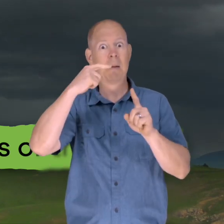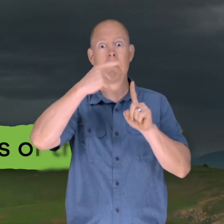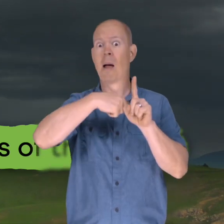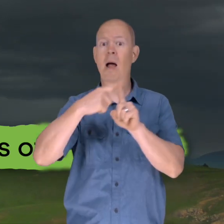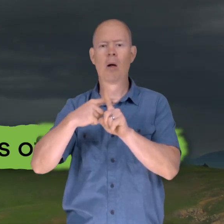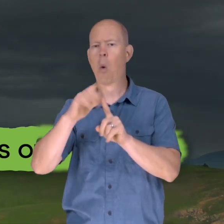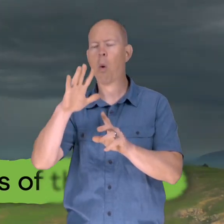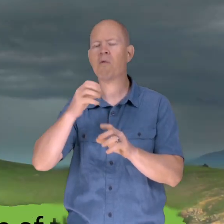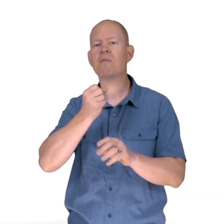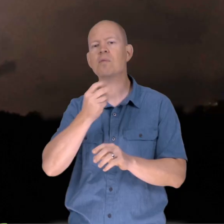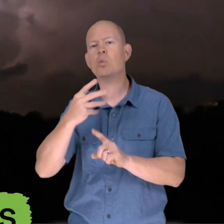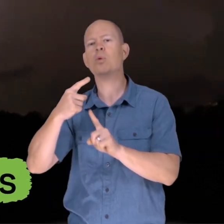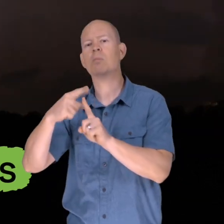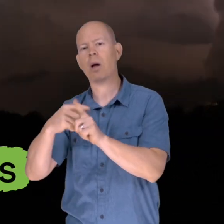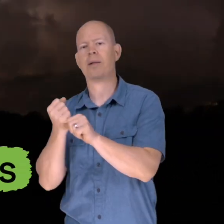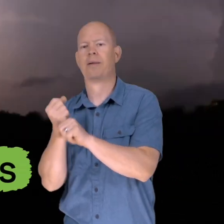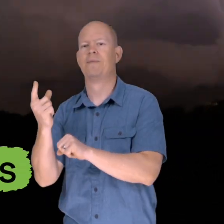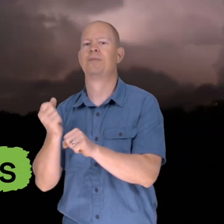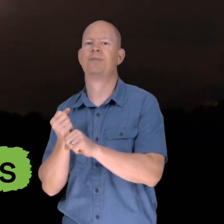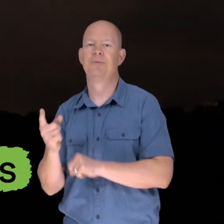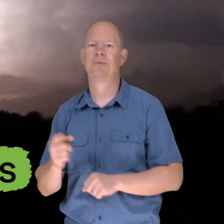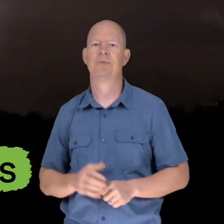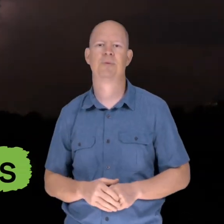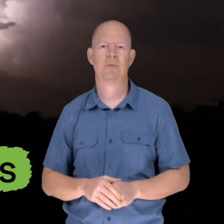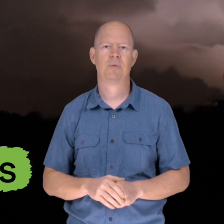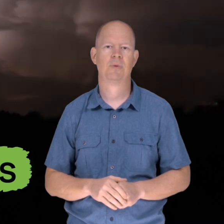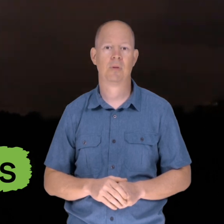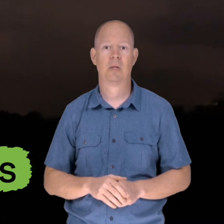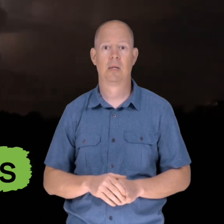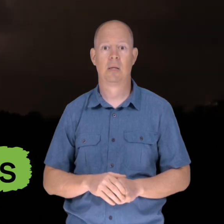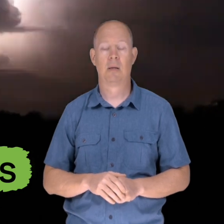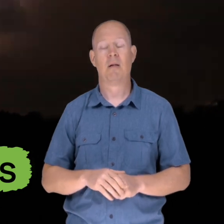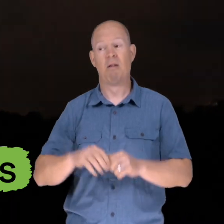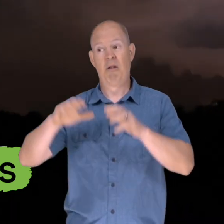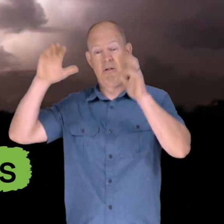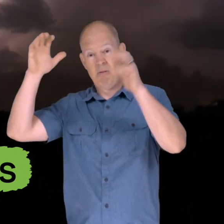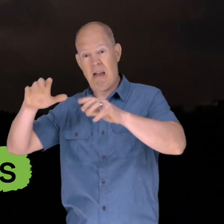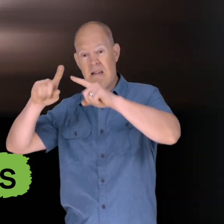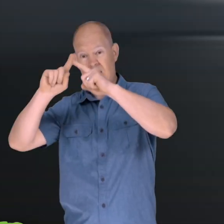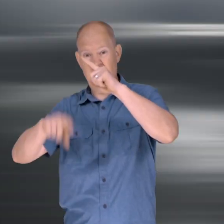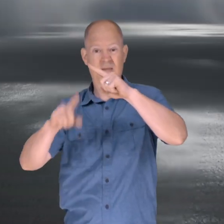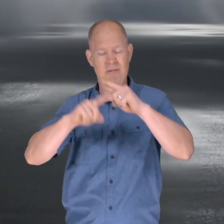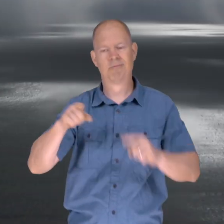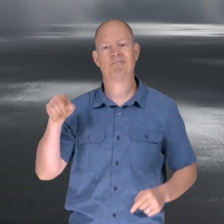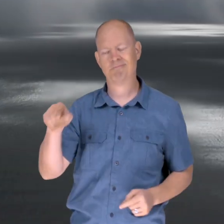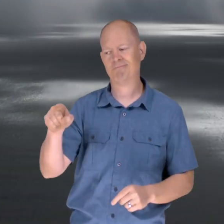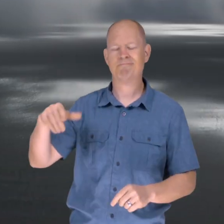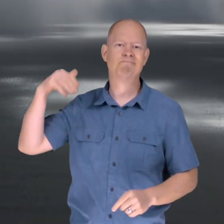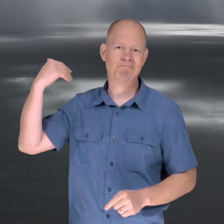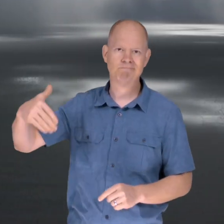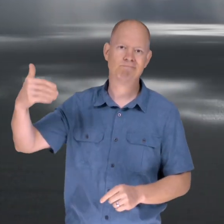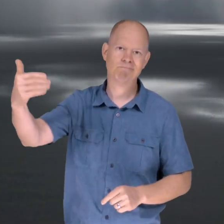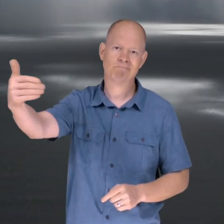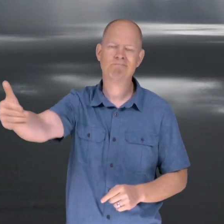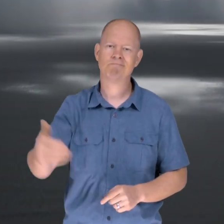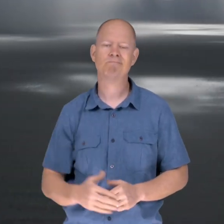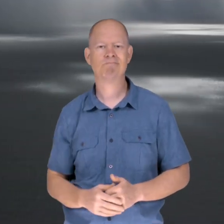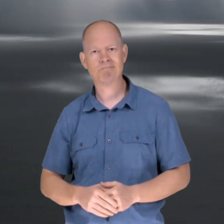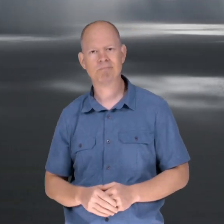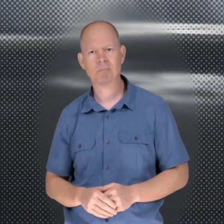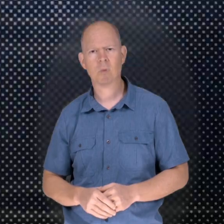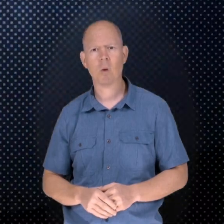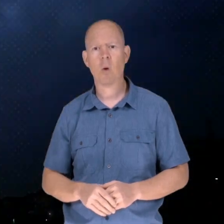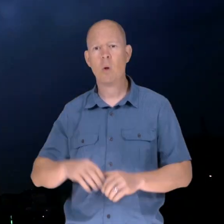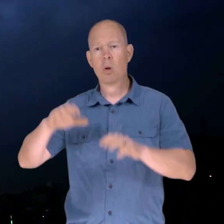times of the year. Speaking of thunderstorms, they are also considered one of the most common natural disasters.